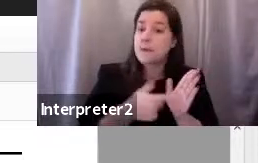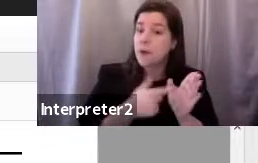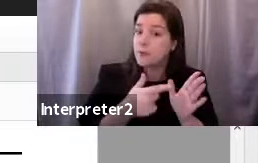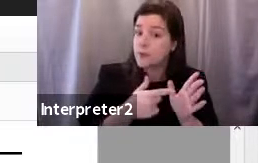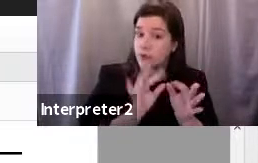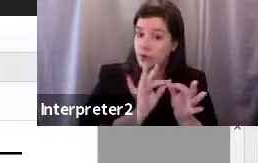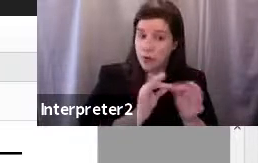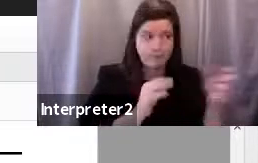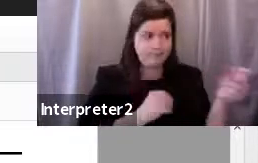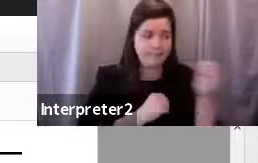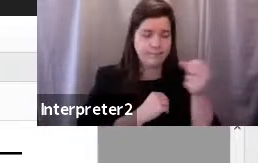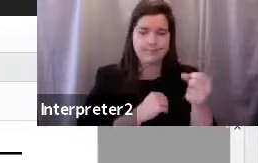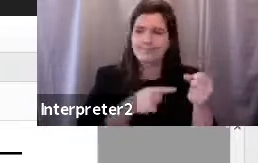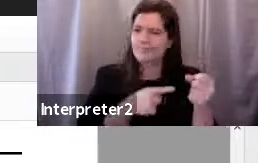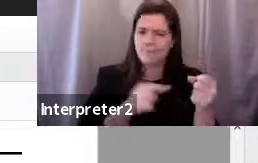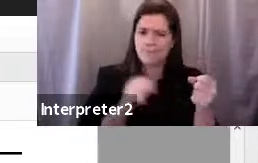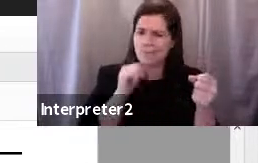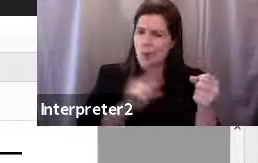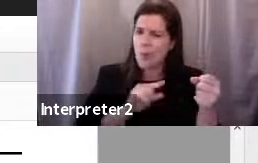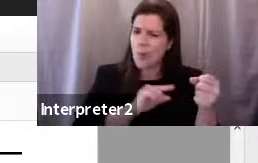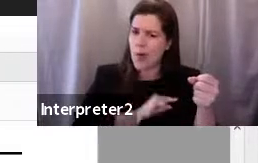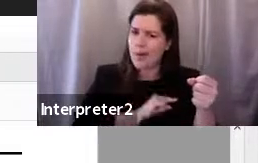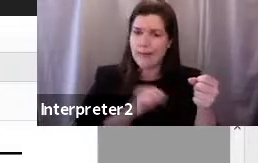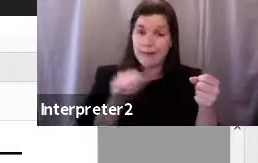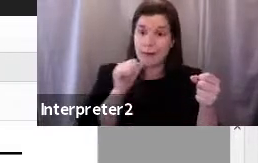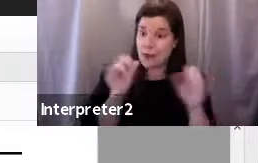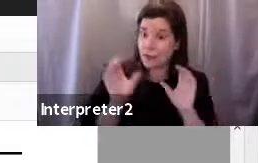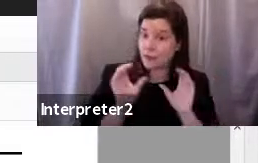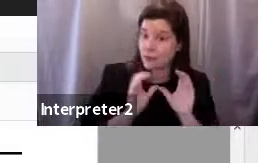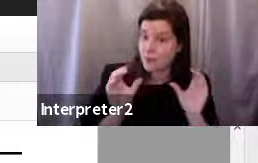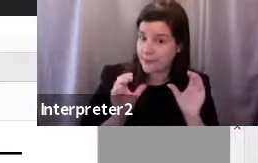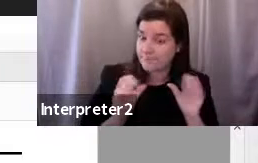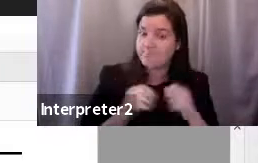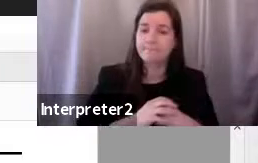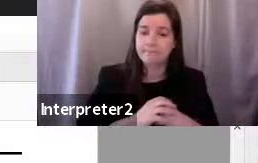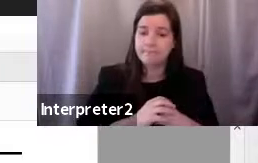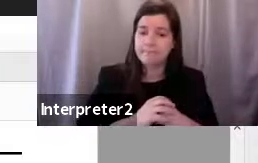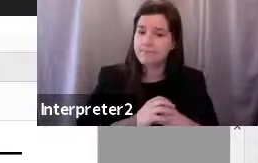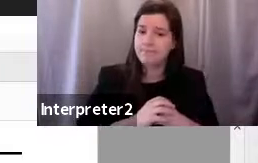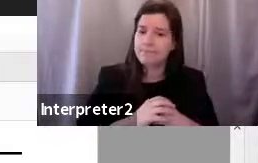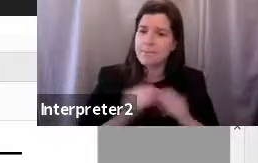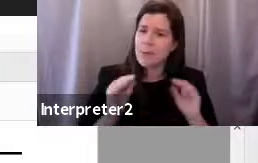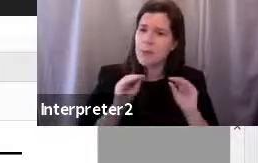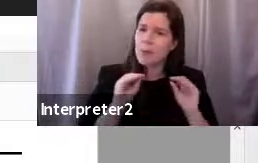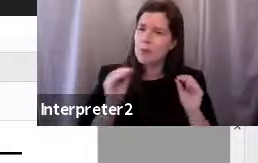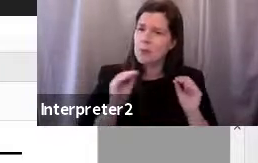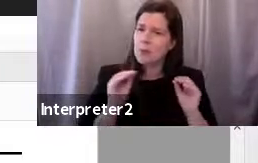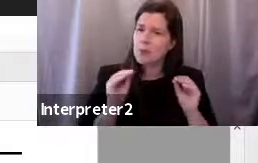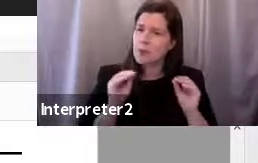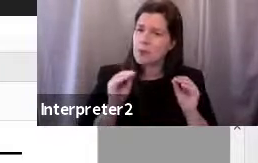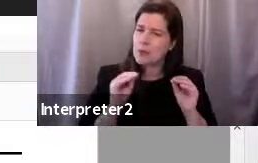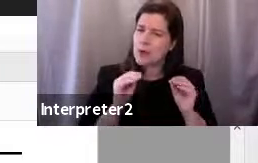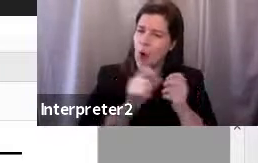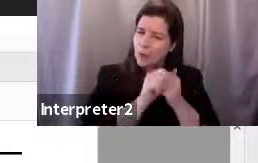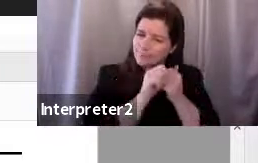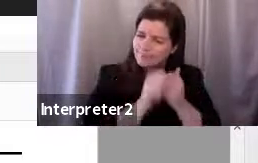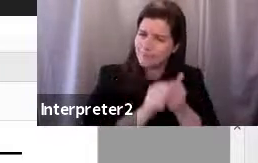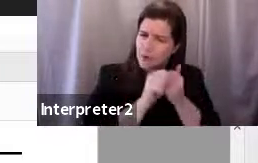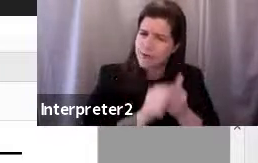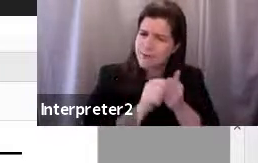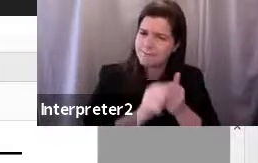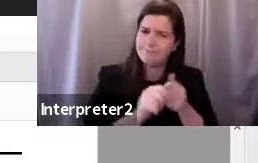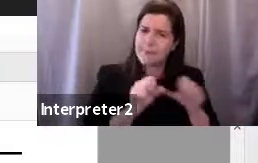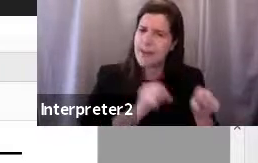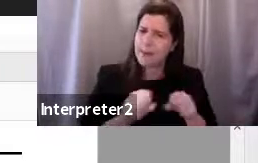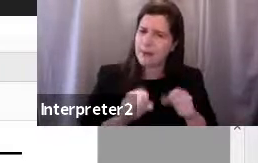did receive were unqualified or uncertified. And there were little enforcement capabilities built into the contract. So given